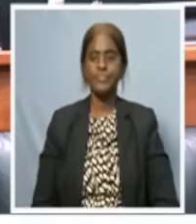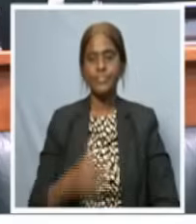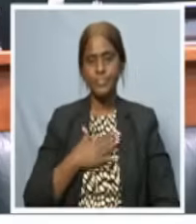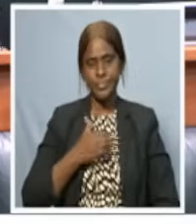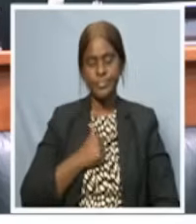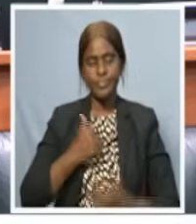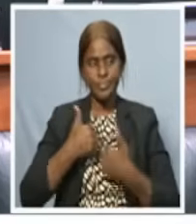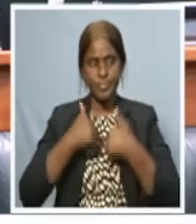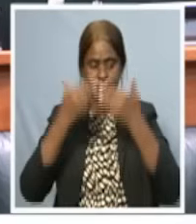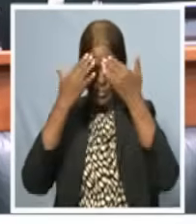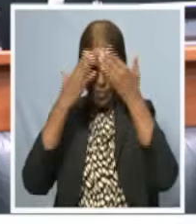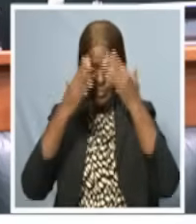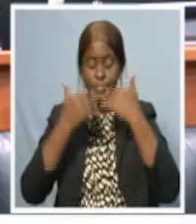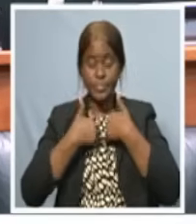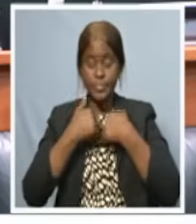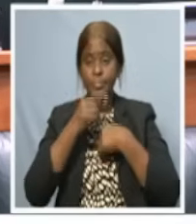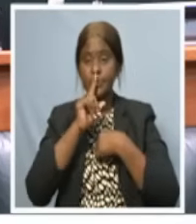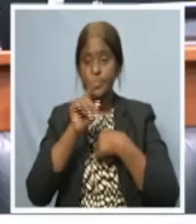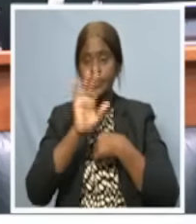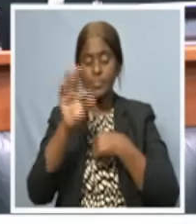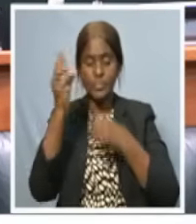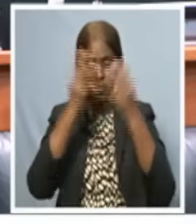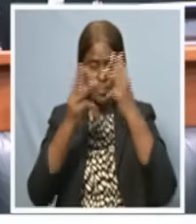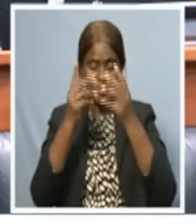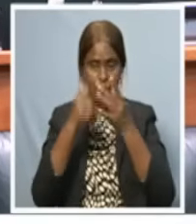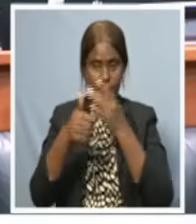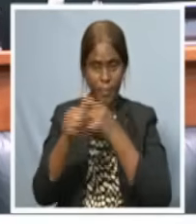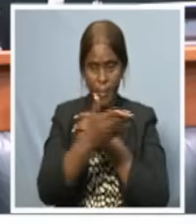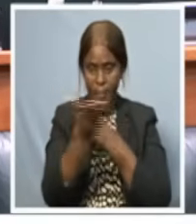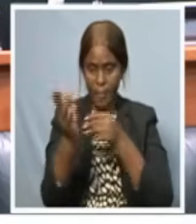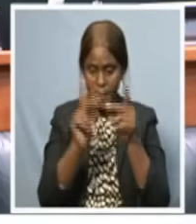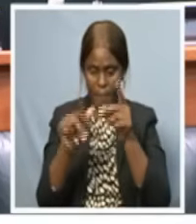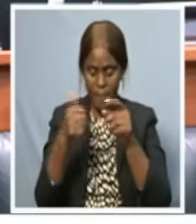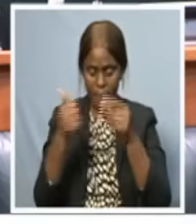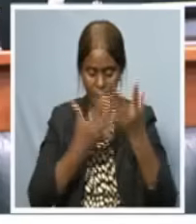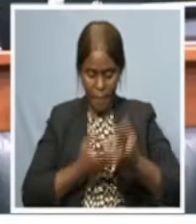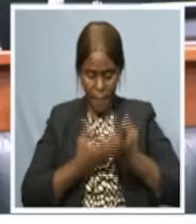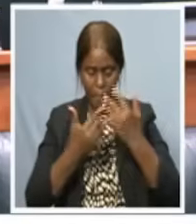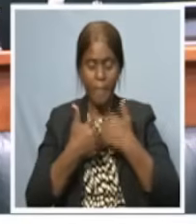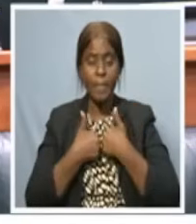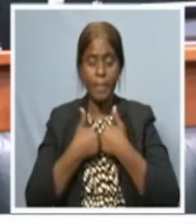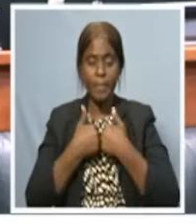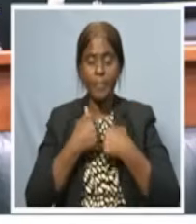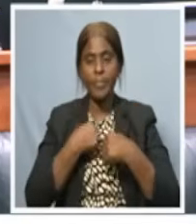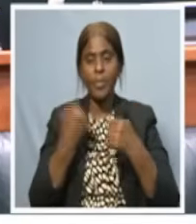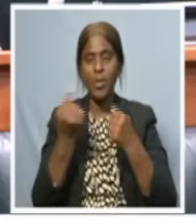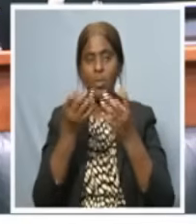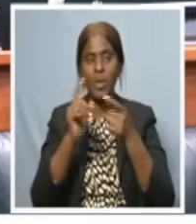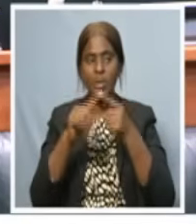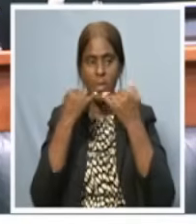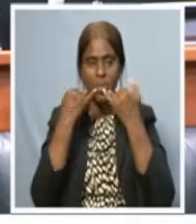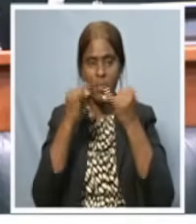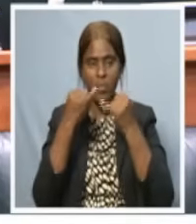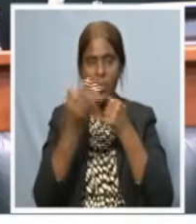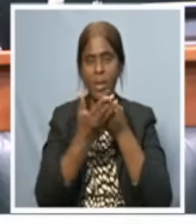I am aware of the concerns that members of the public are raising. I would want to